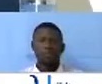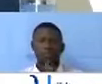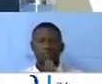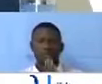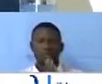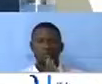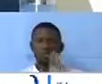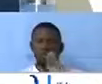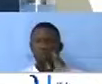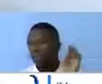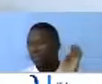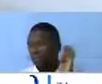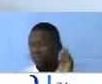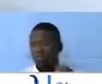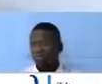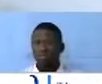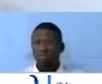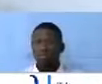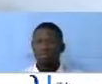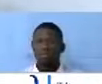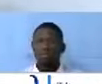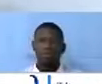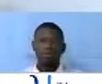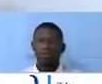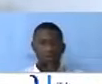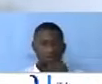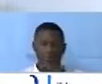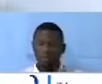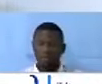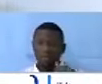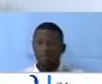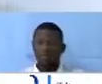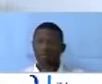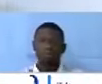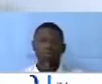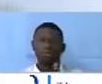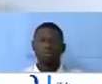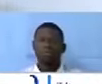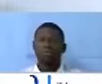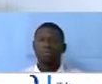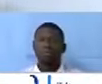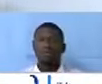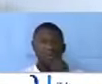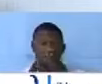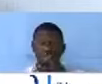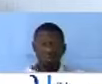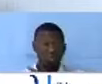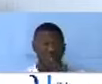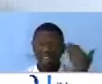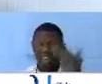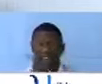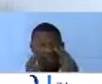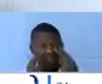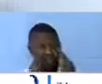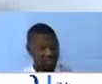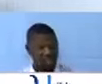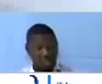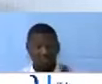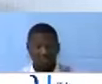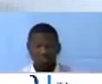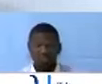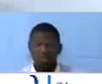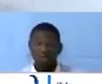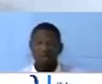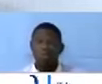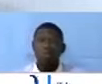let me tell you. Listen to my word. No, you cannot make assertion. You cannot allege me here. I don't even know this machine. I've never seen this machine. This machine, this.